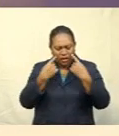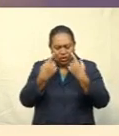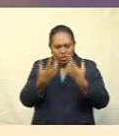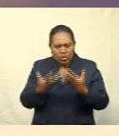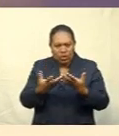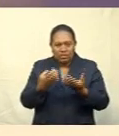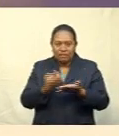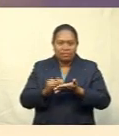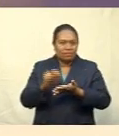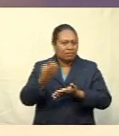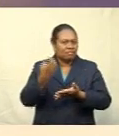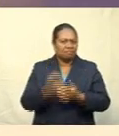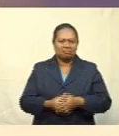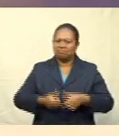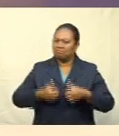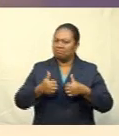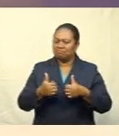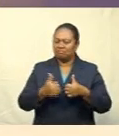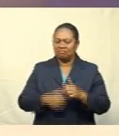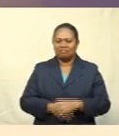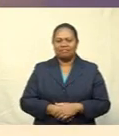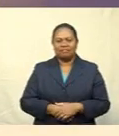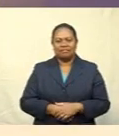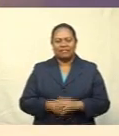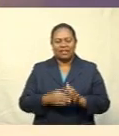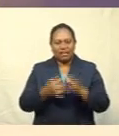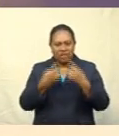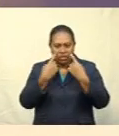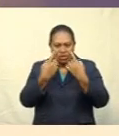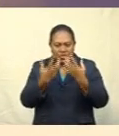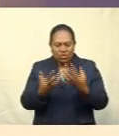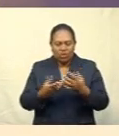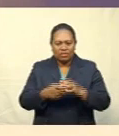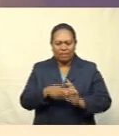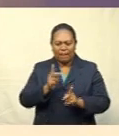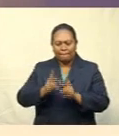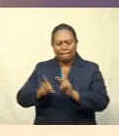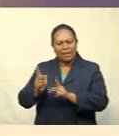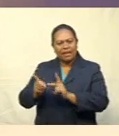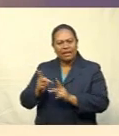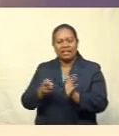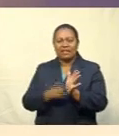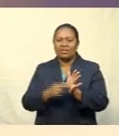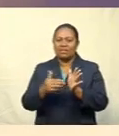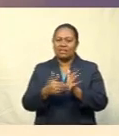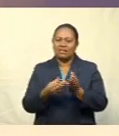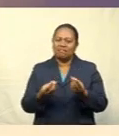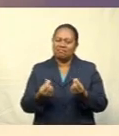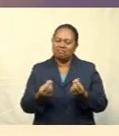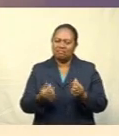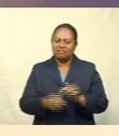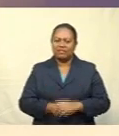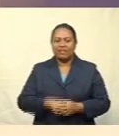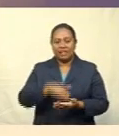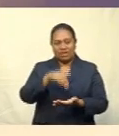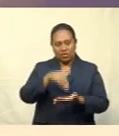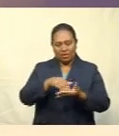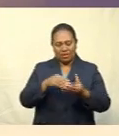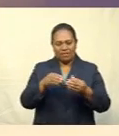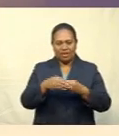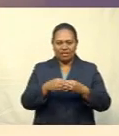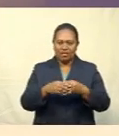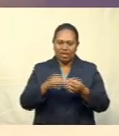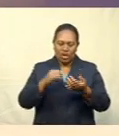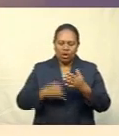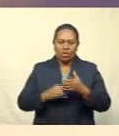economy is on a solid underlying footing. There has been no impact on the Kiwi dollar, although markets are braced for the central bank's interest rate